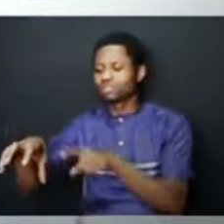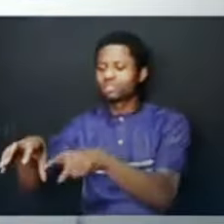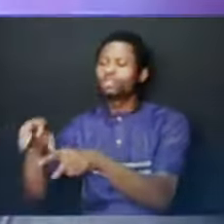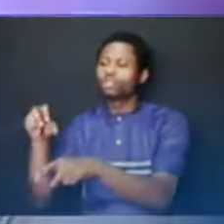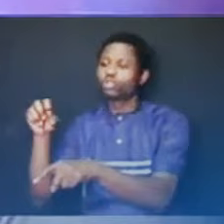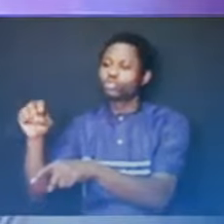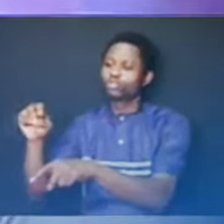Let's take from